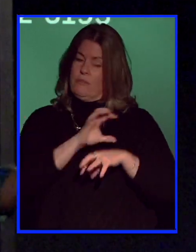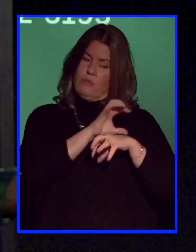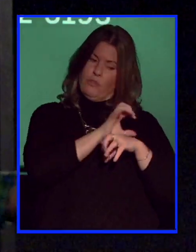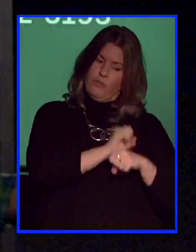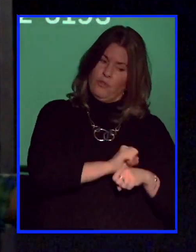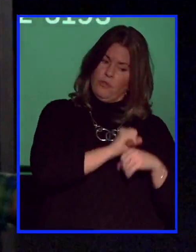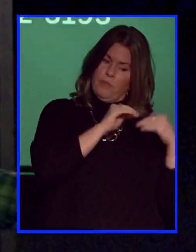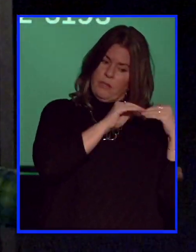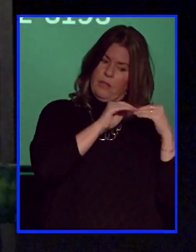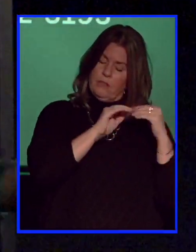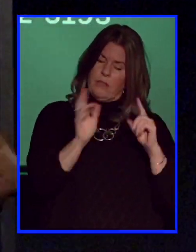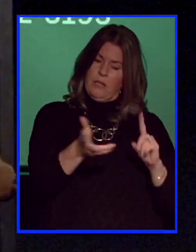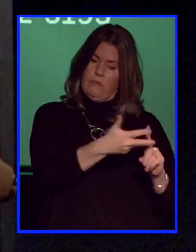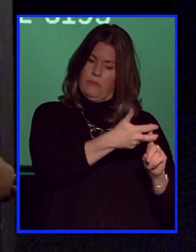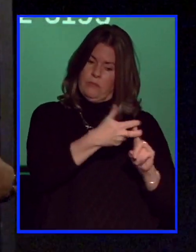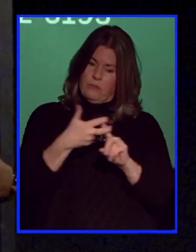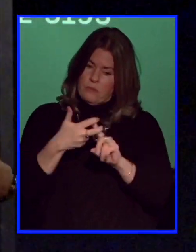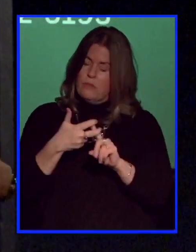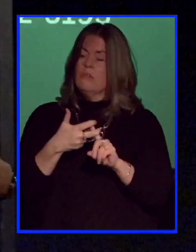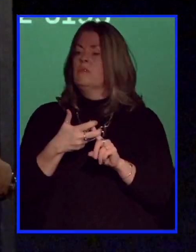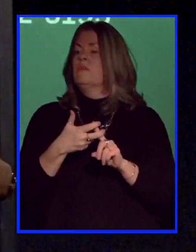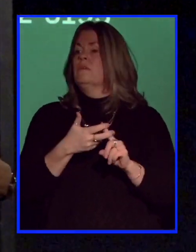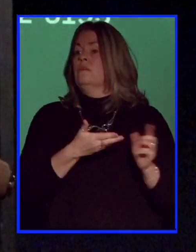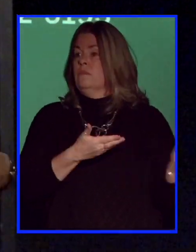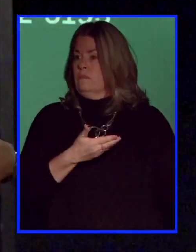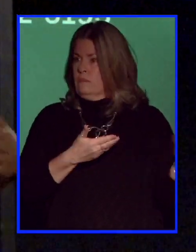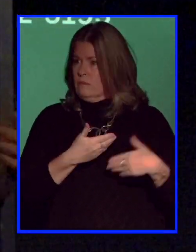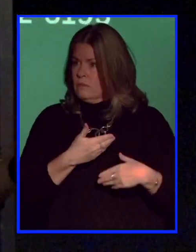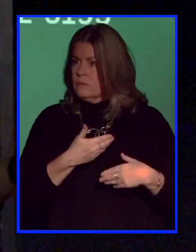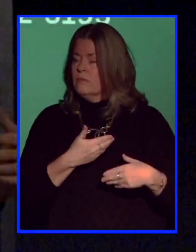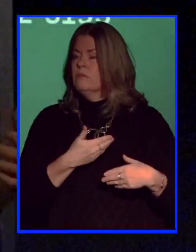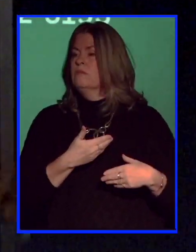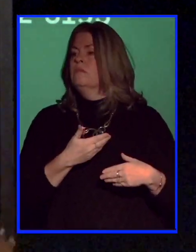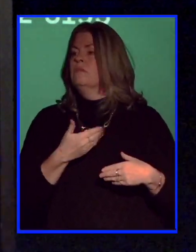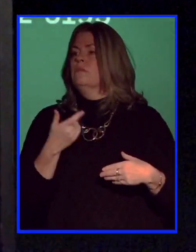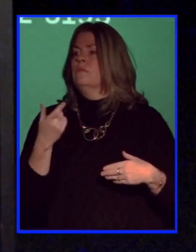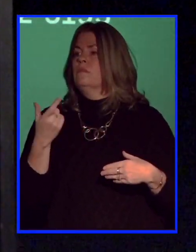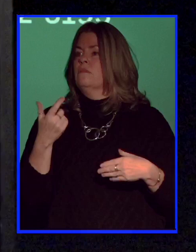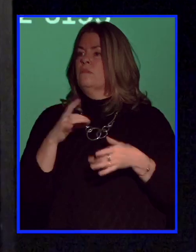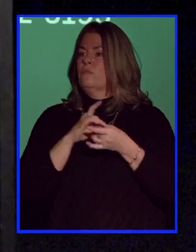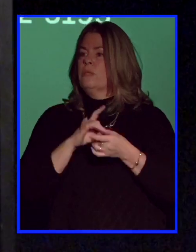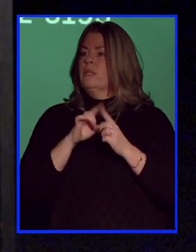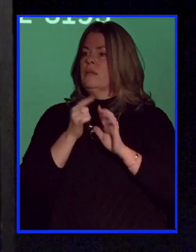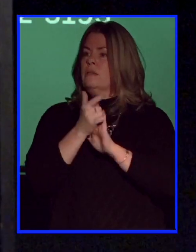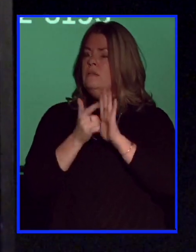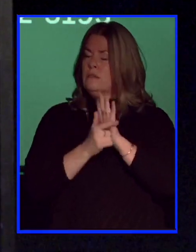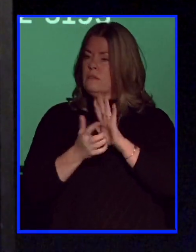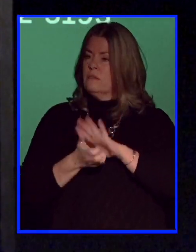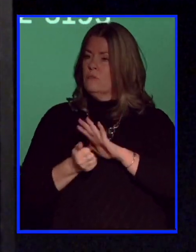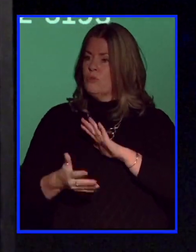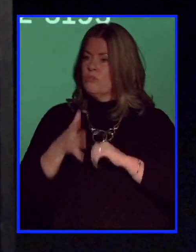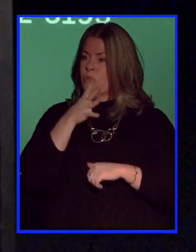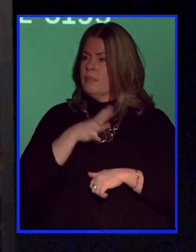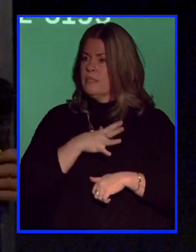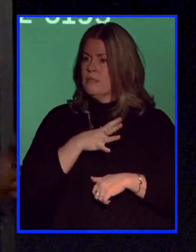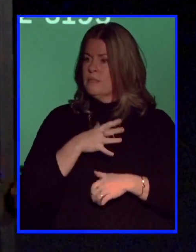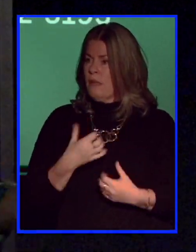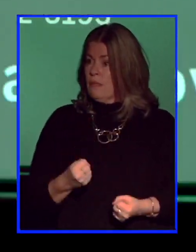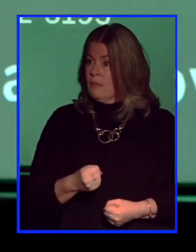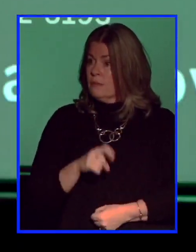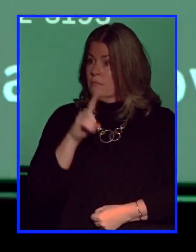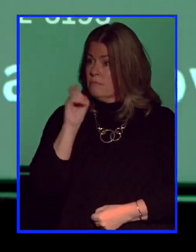and maybe try to get them to come across the aisle a little bit when it comes towards legislation regarding abortion and women's health?